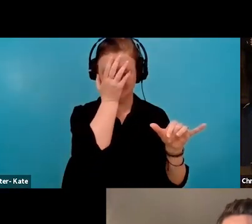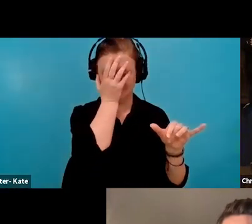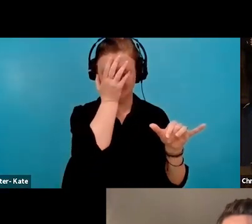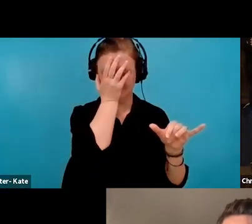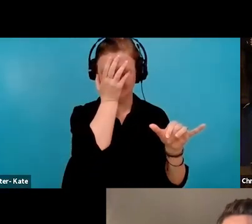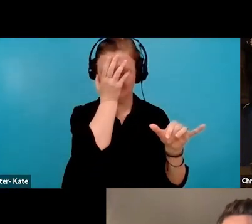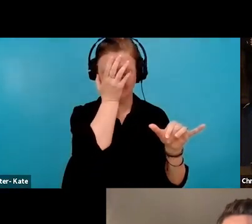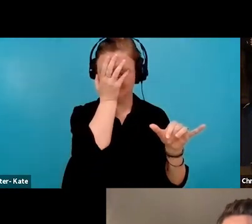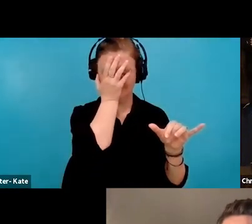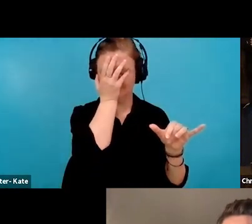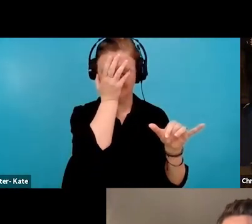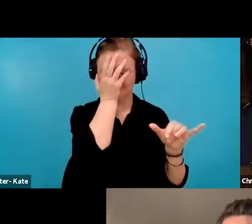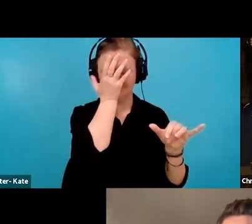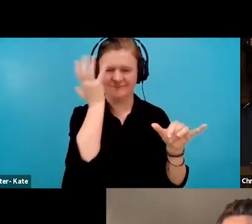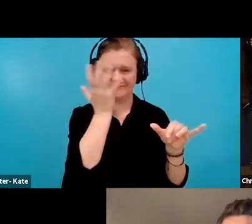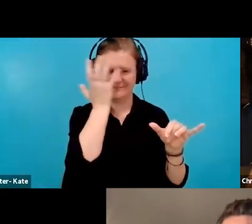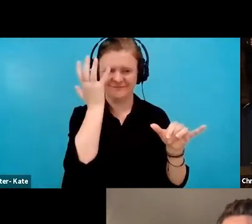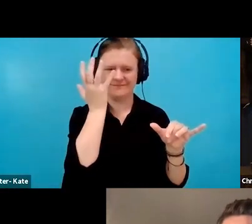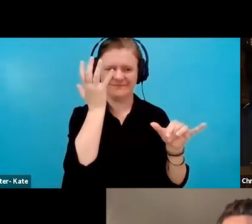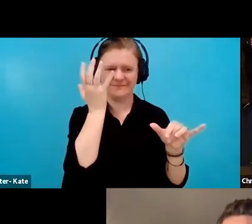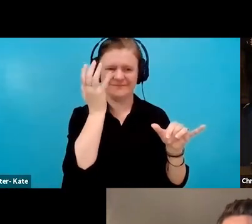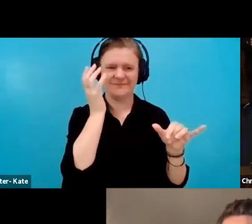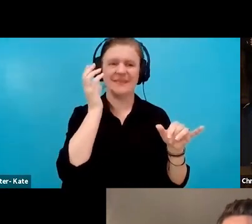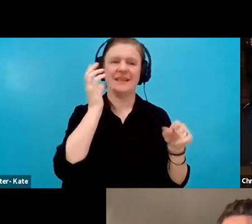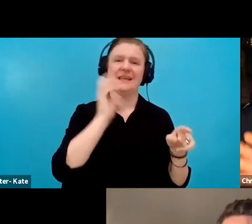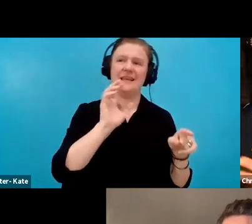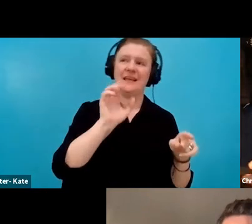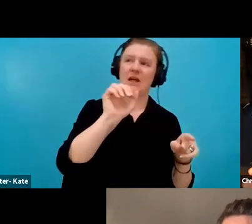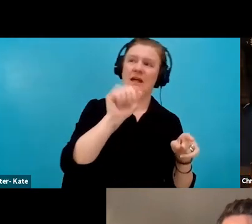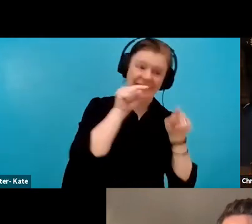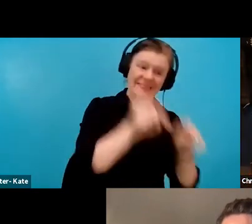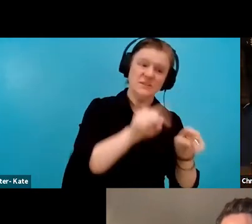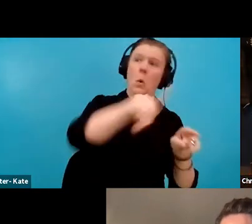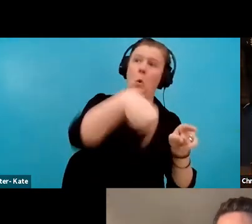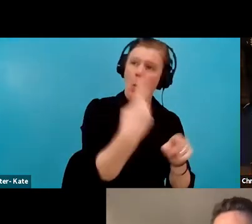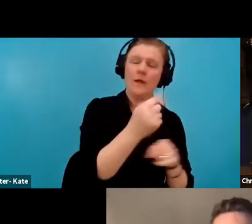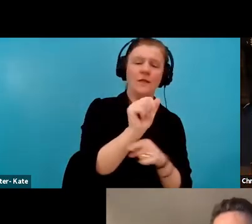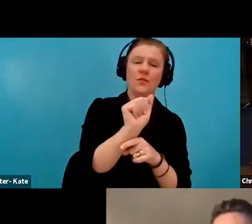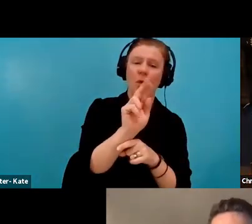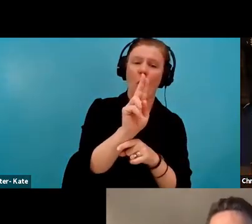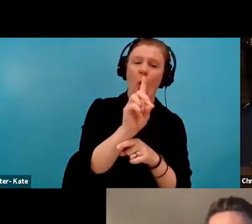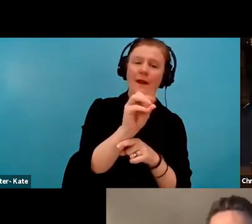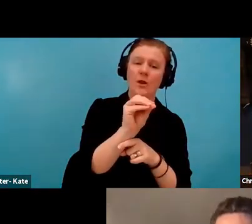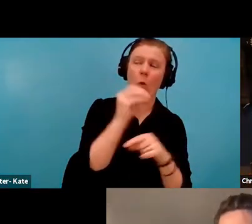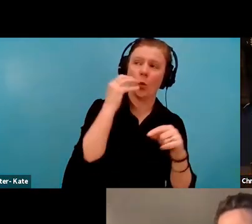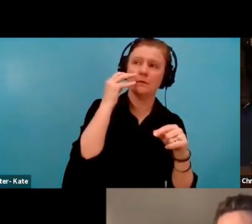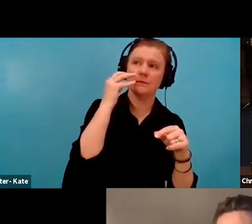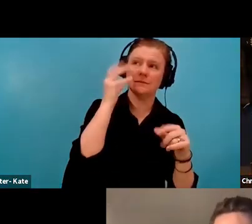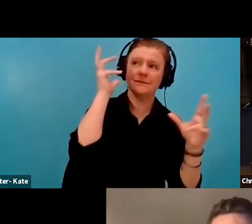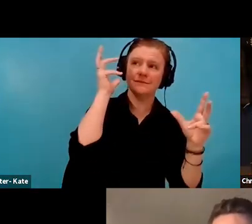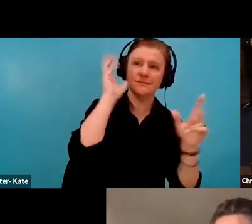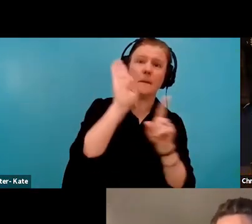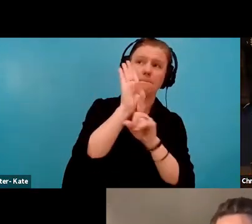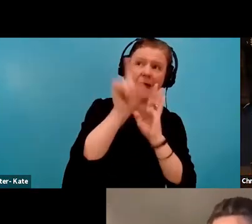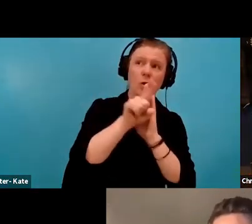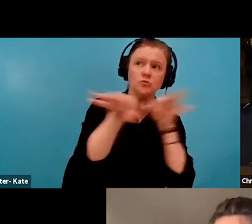It's you give the one with the audio description, only the one with the audio description. Don't, you know, the whole point of the